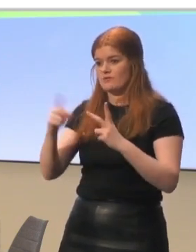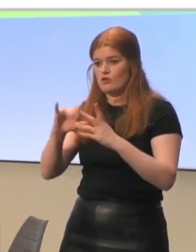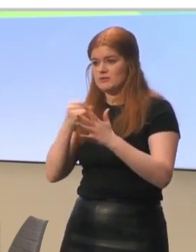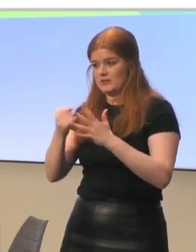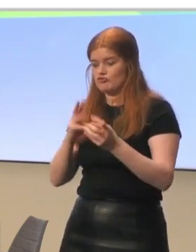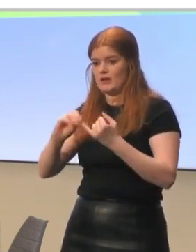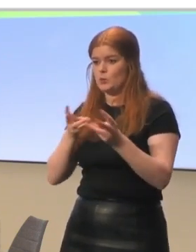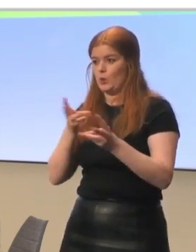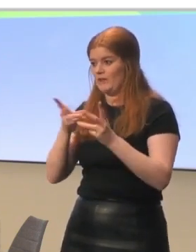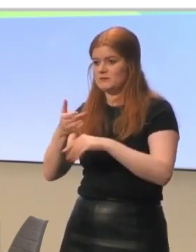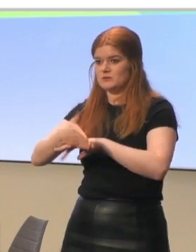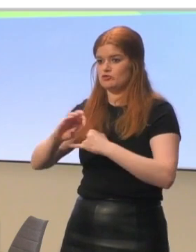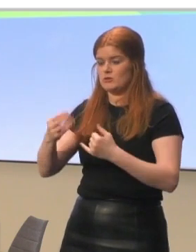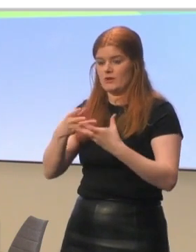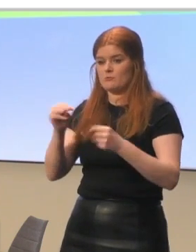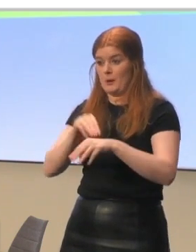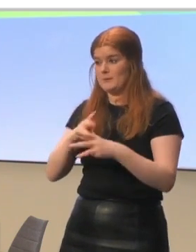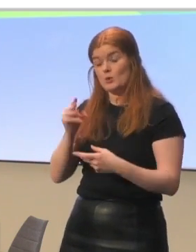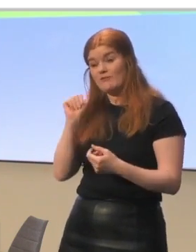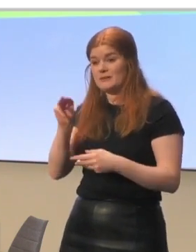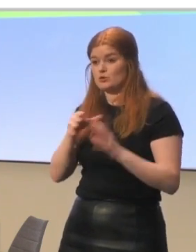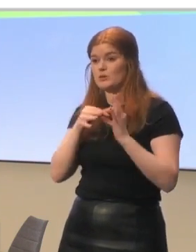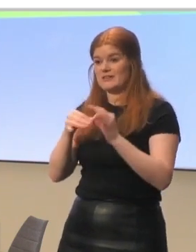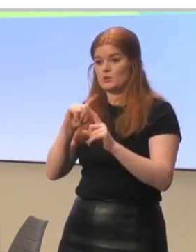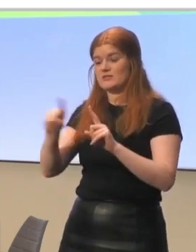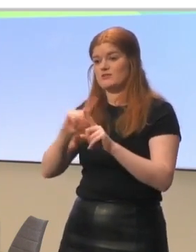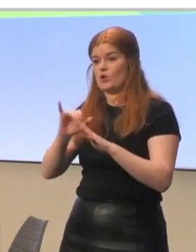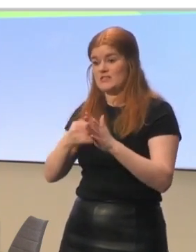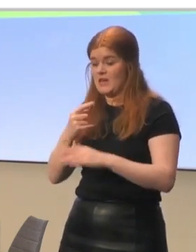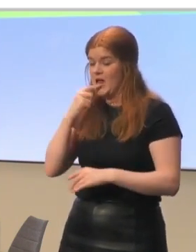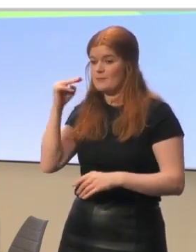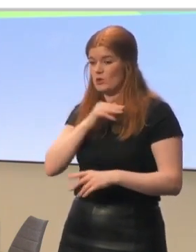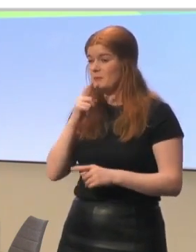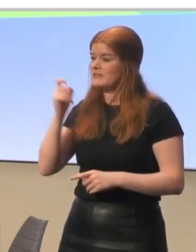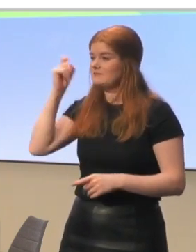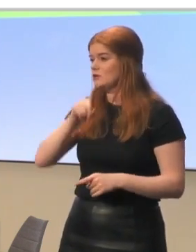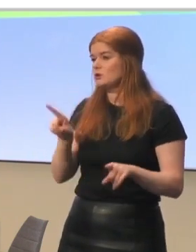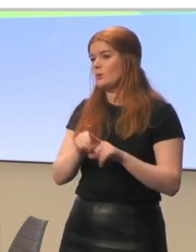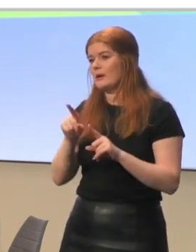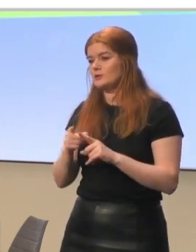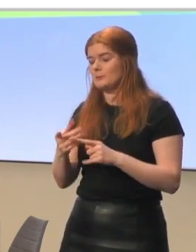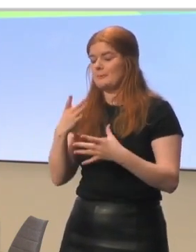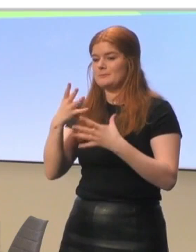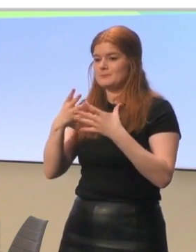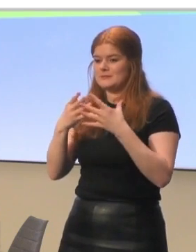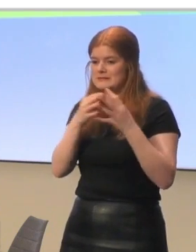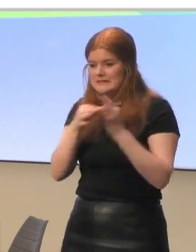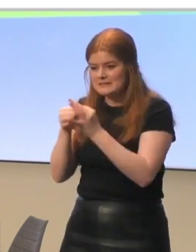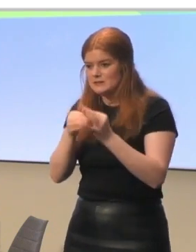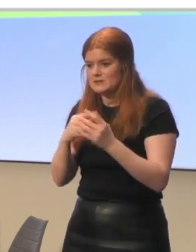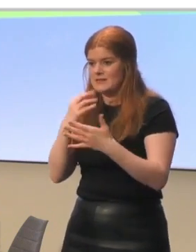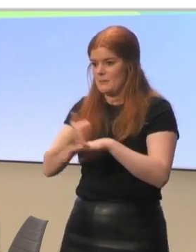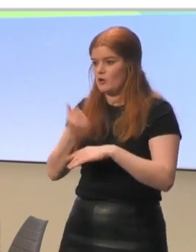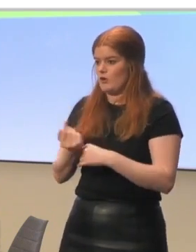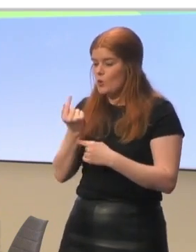working on the ground, and the potential to link in with that kind of stuff is invaluable. But it's very hard to get that sort of linkages on your own.